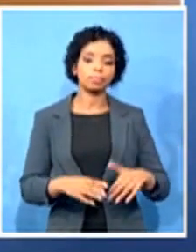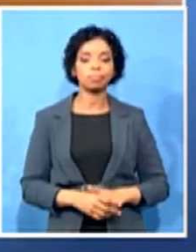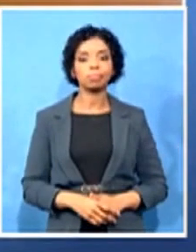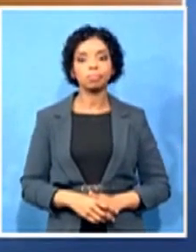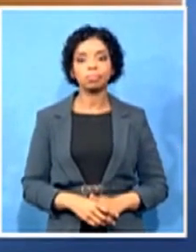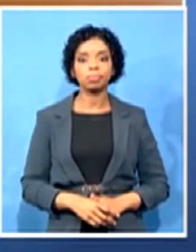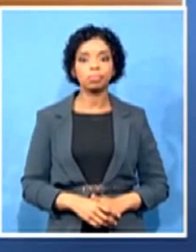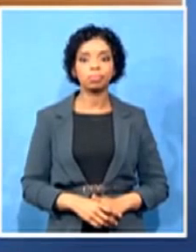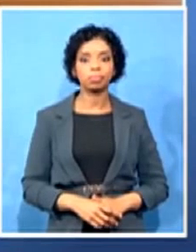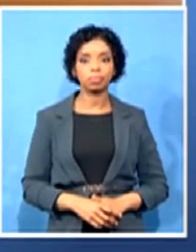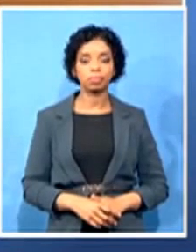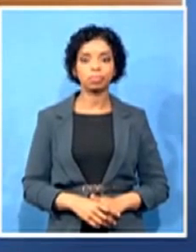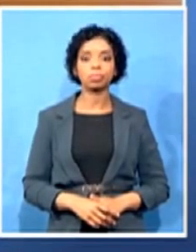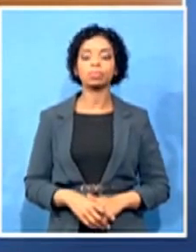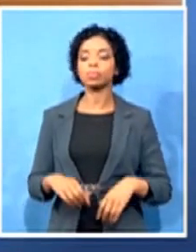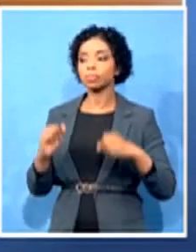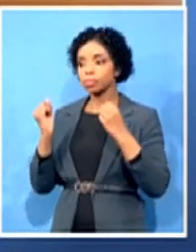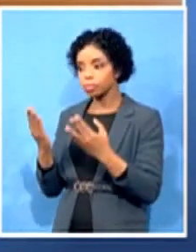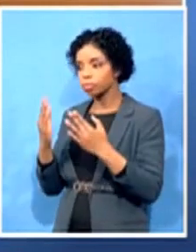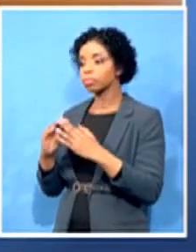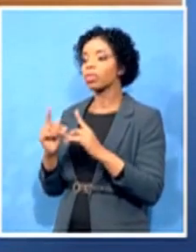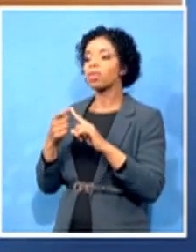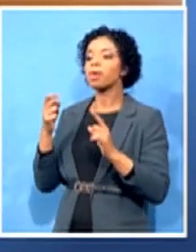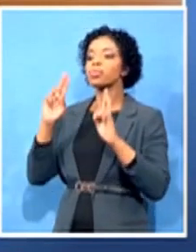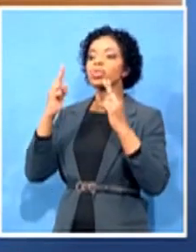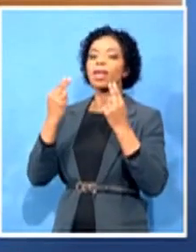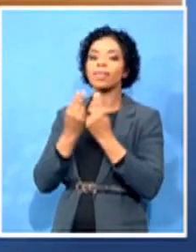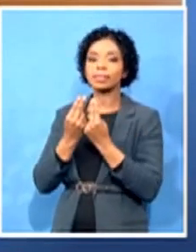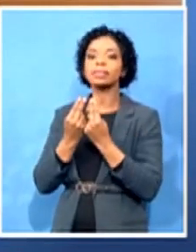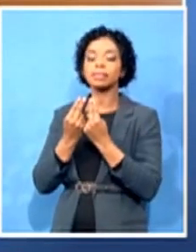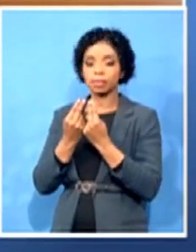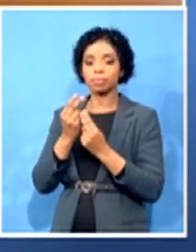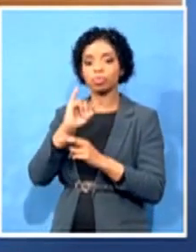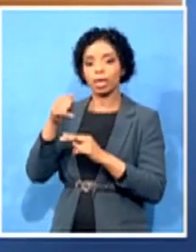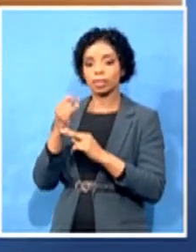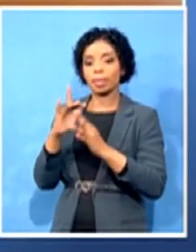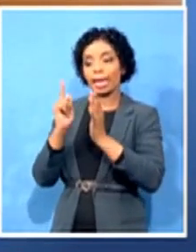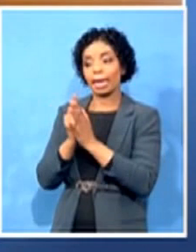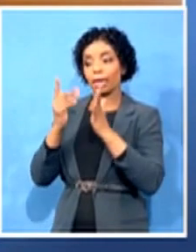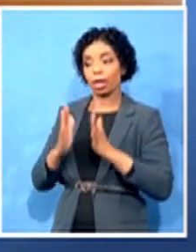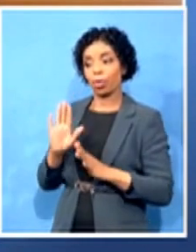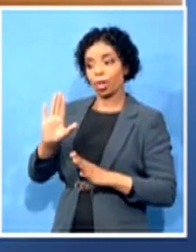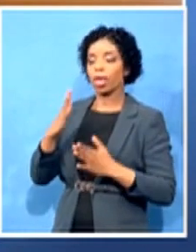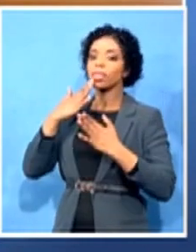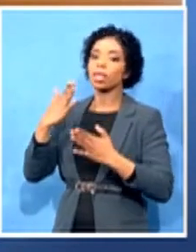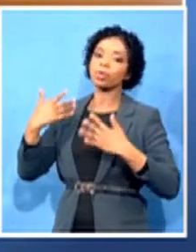University of Johannesburg's Law Clinic. Sir, we thank you very much indeed for your perspective. Be well. Thank you, Blaine.